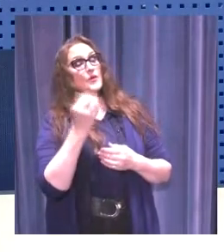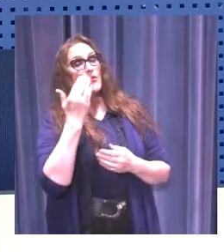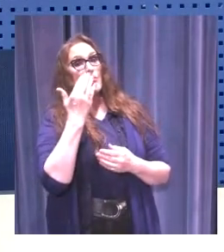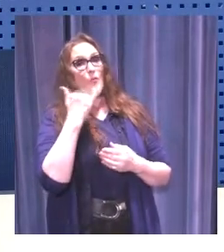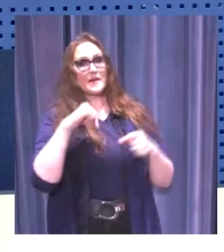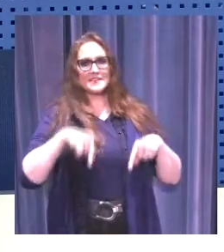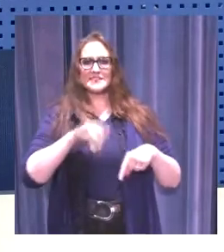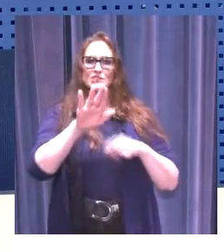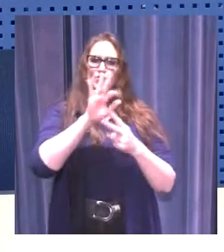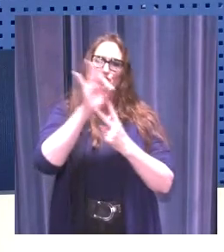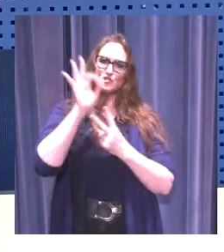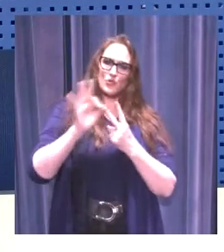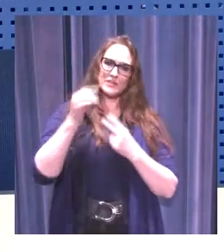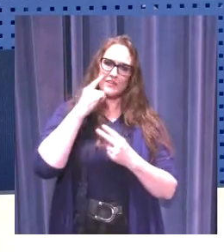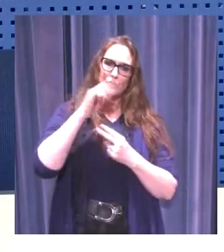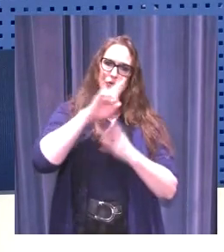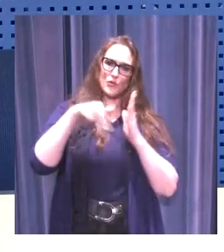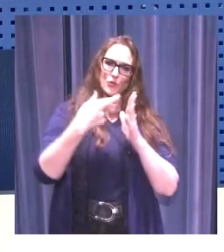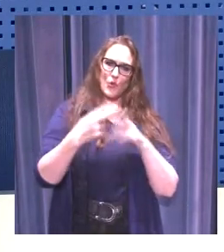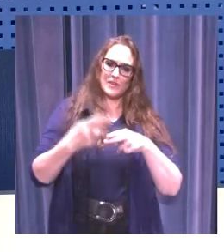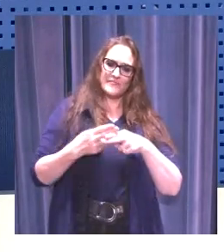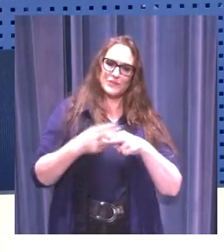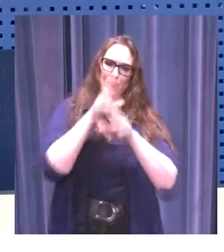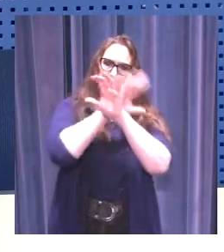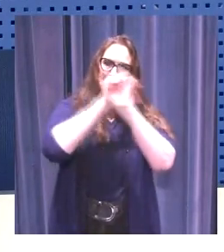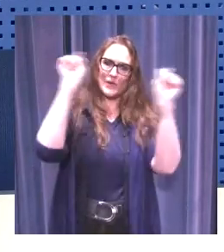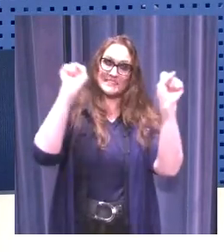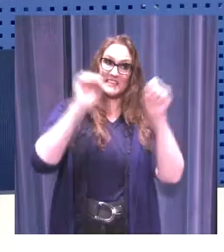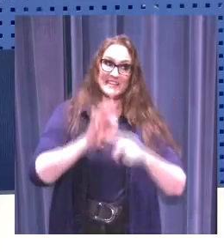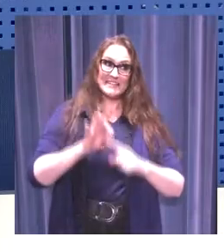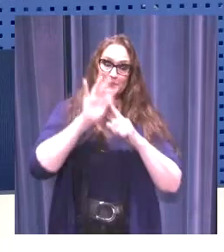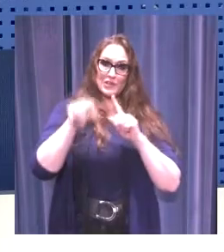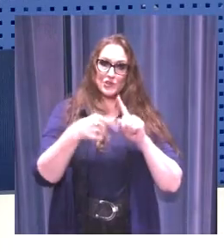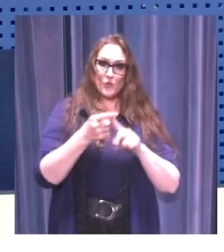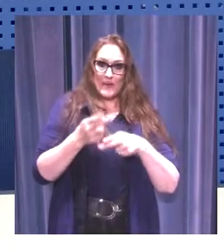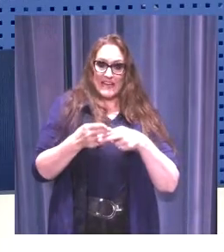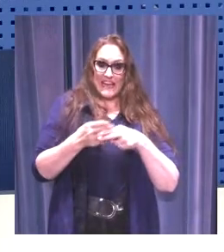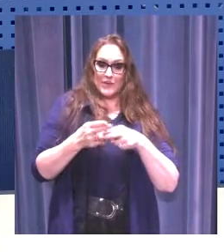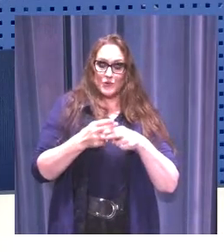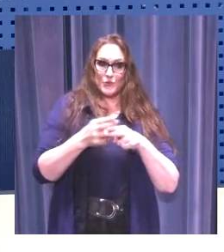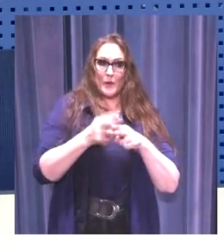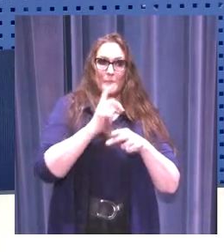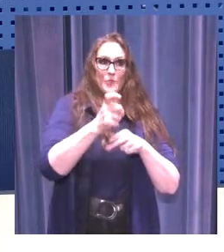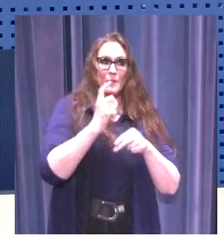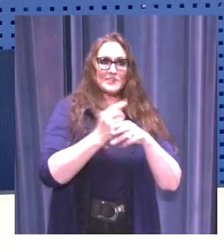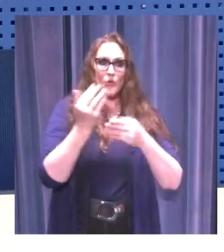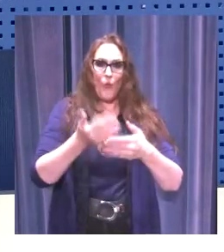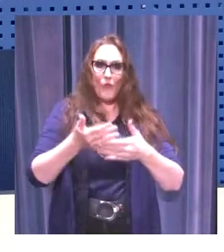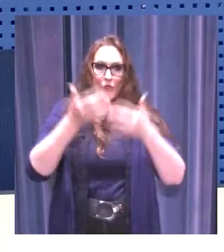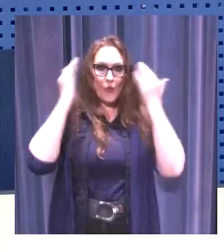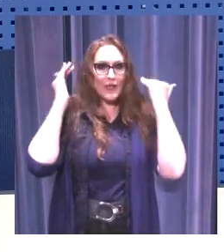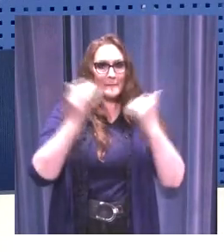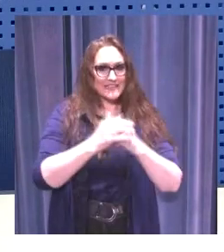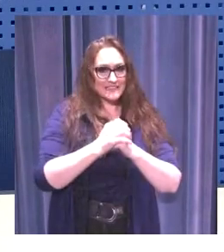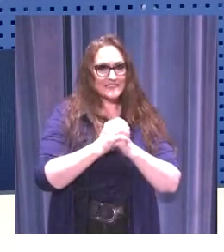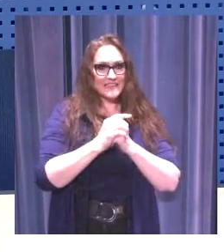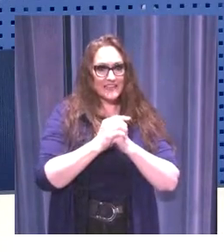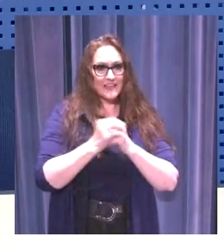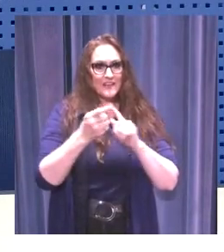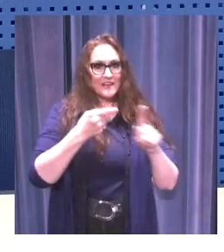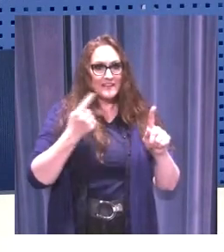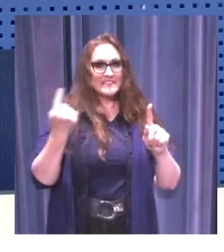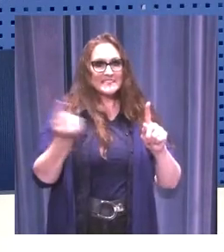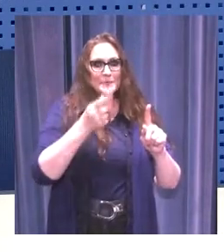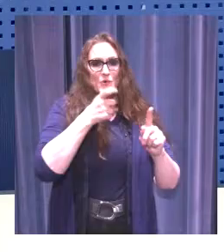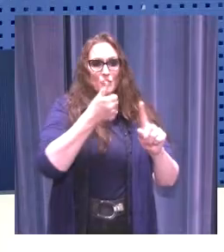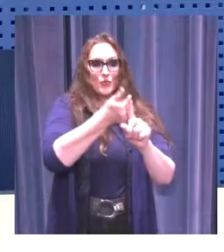this your choice for the role of interim president, especially when interim appointments are overwhelmingly of someone